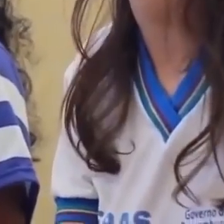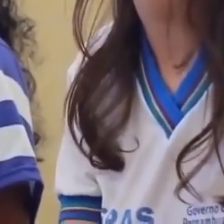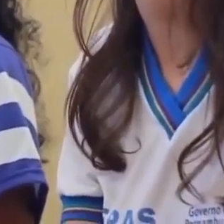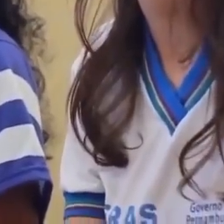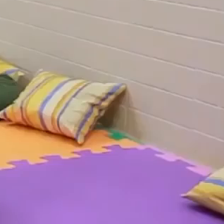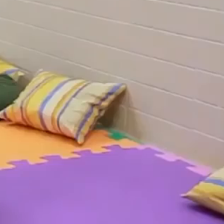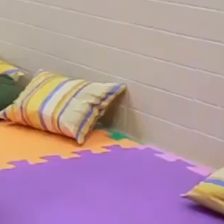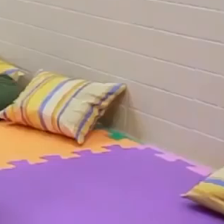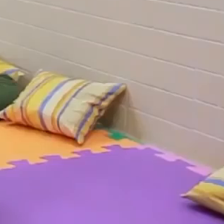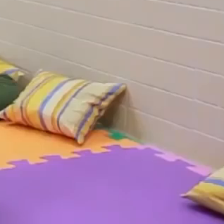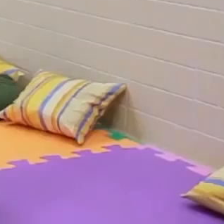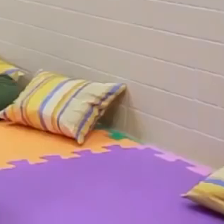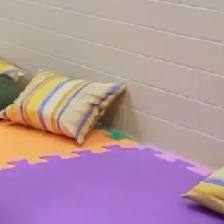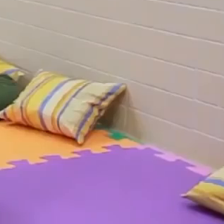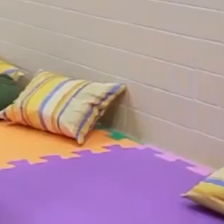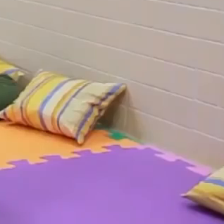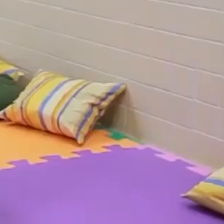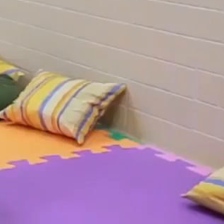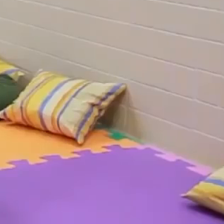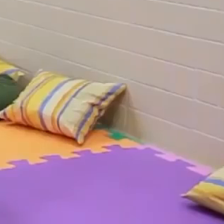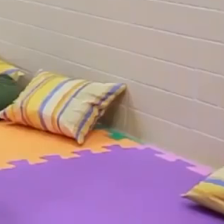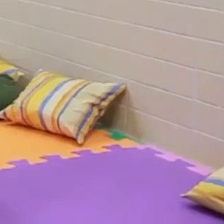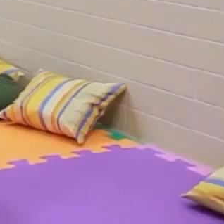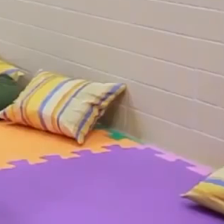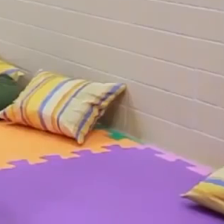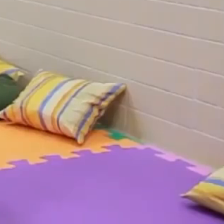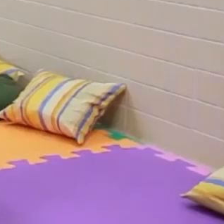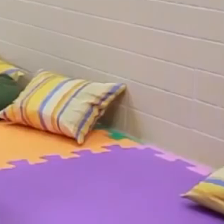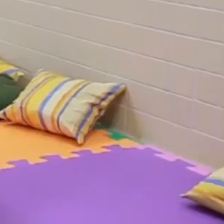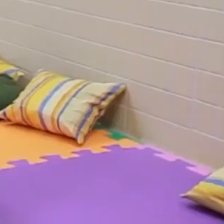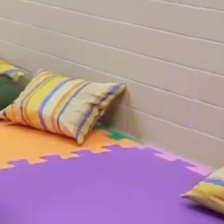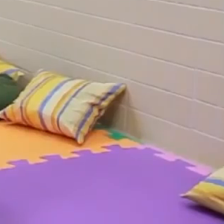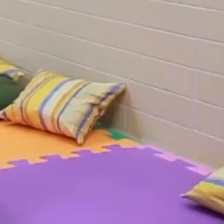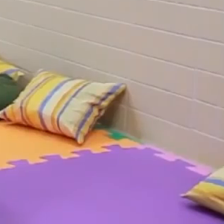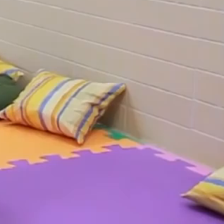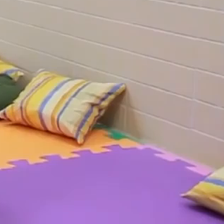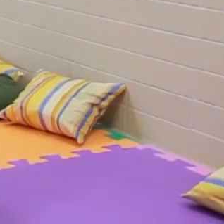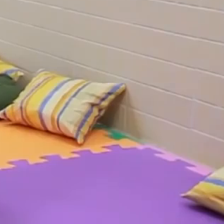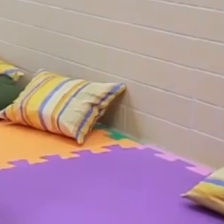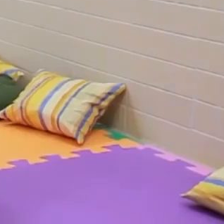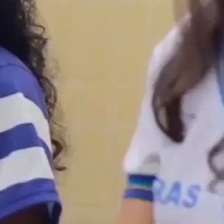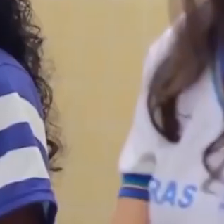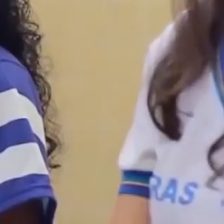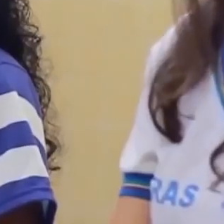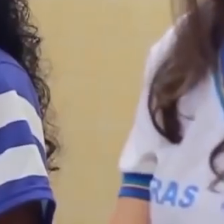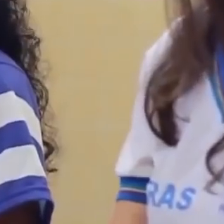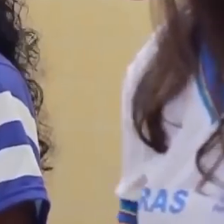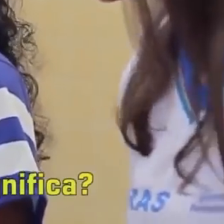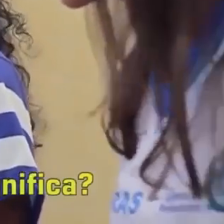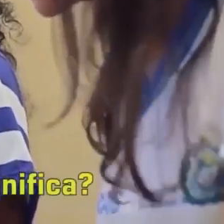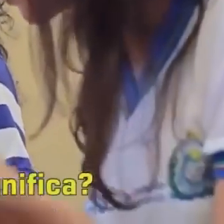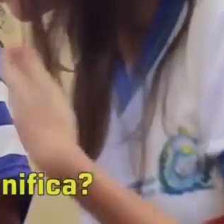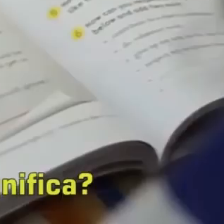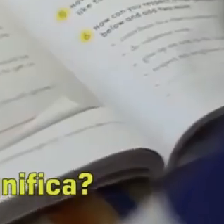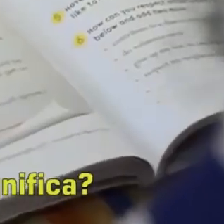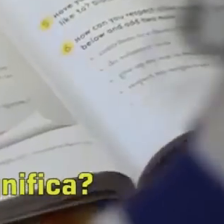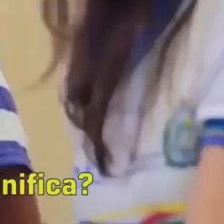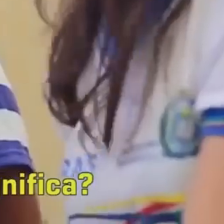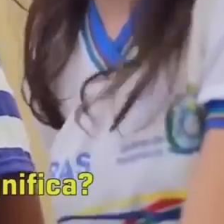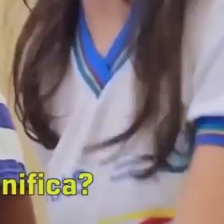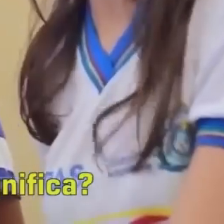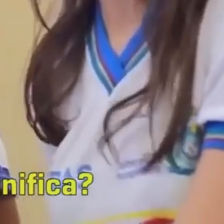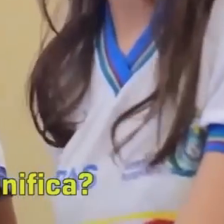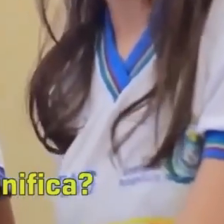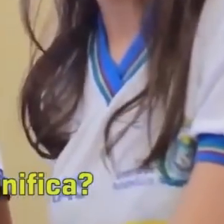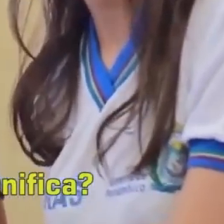education. Oh, good, very good. And do you have any question about We this have text? one. You have one? Yes, do you know